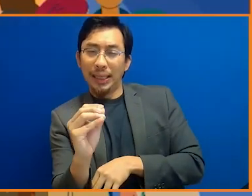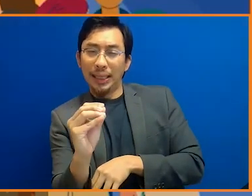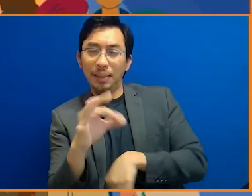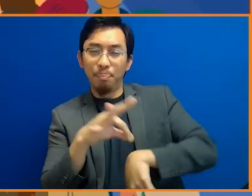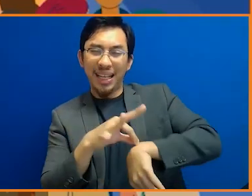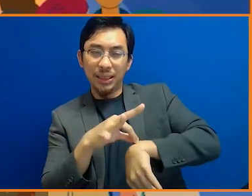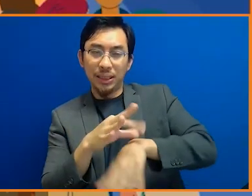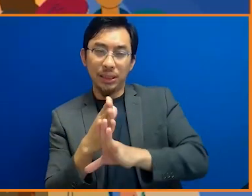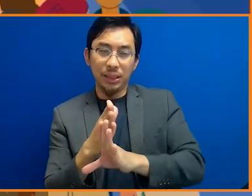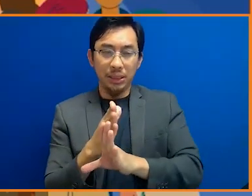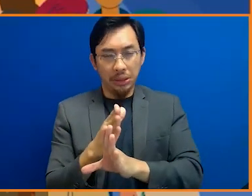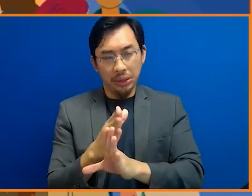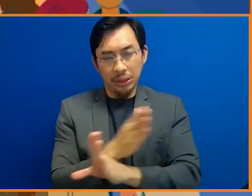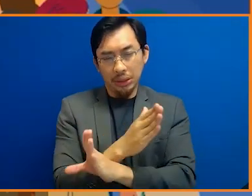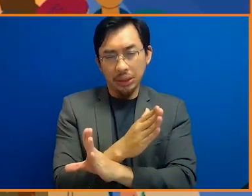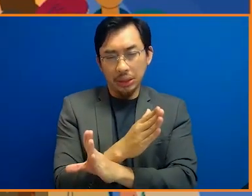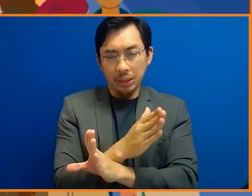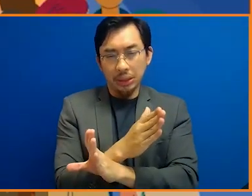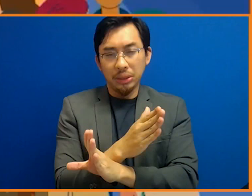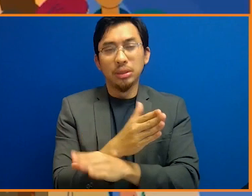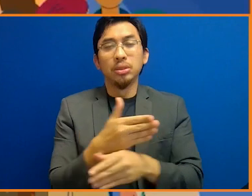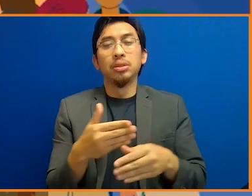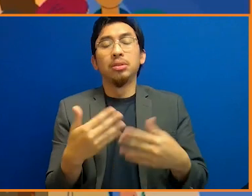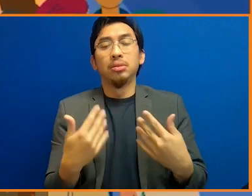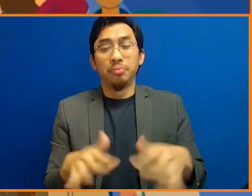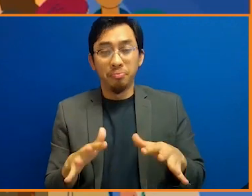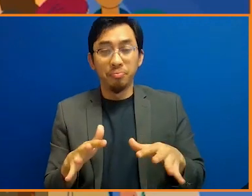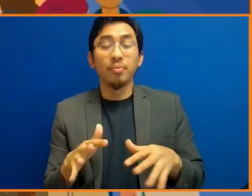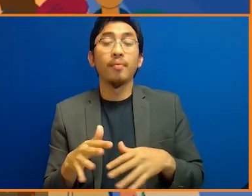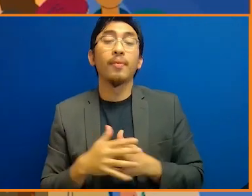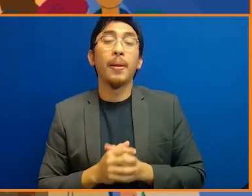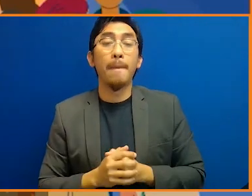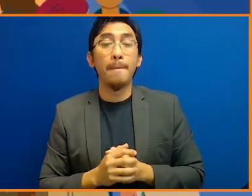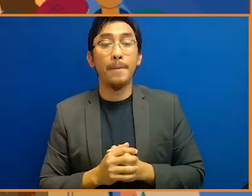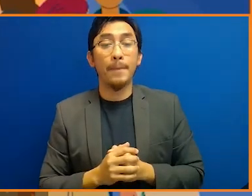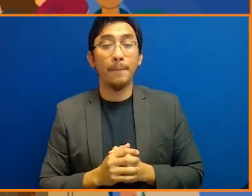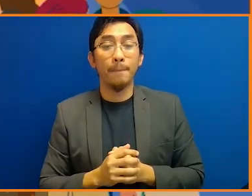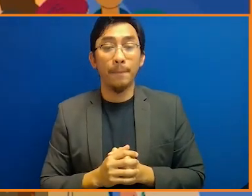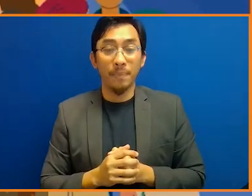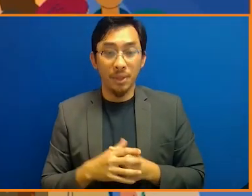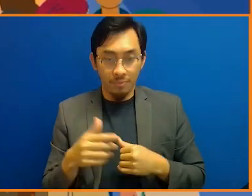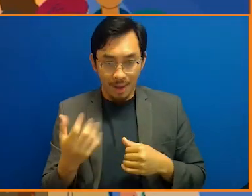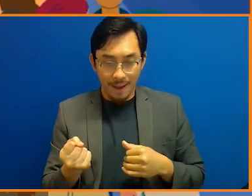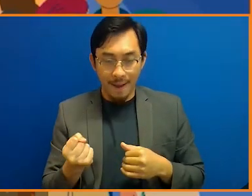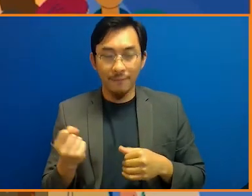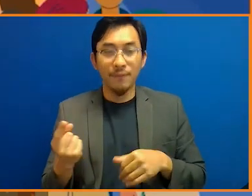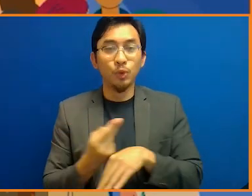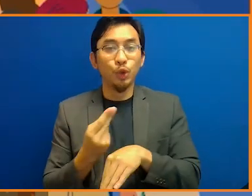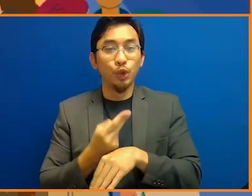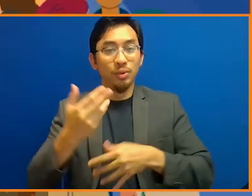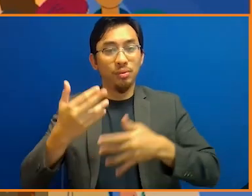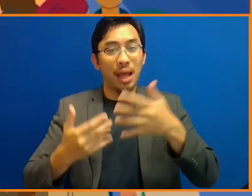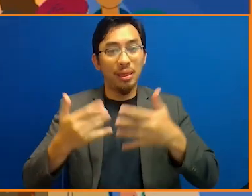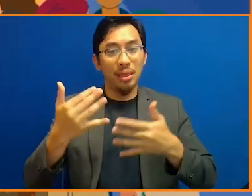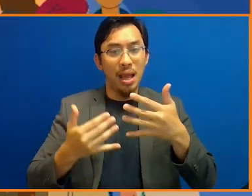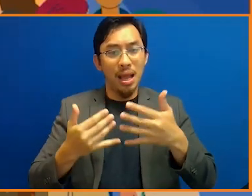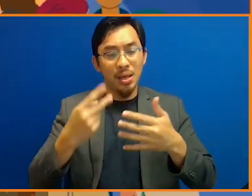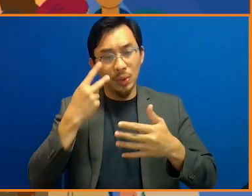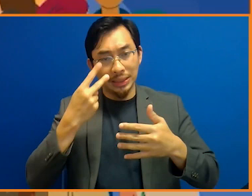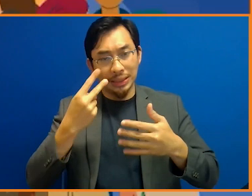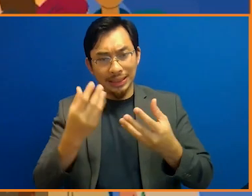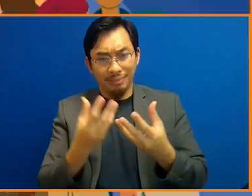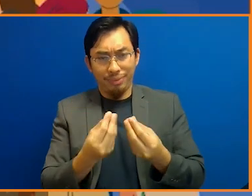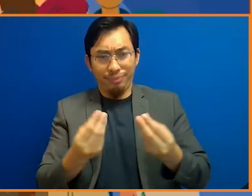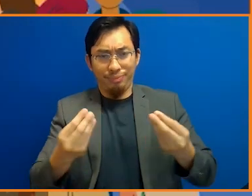it was about 20 minutes at the beginning. So what we use database.